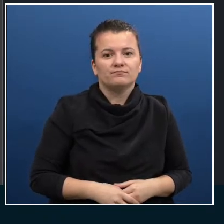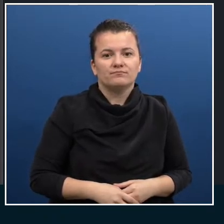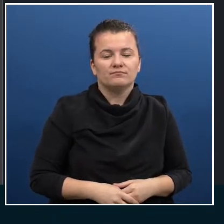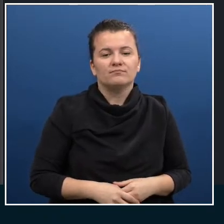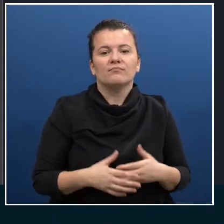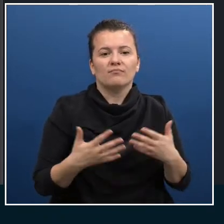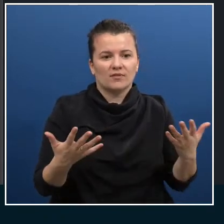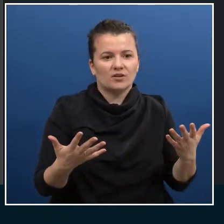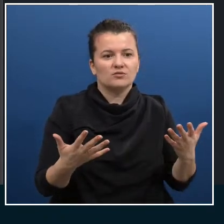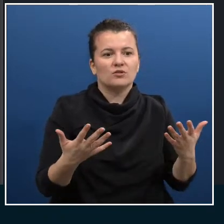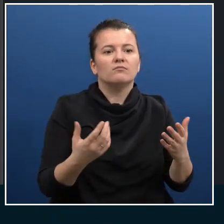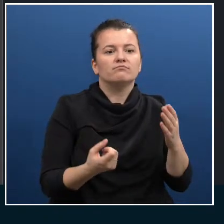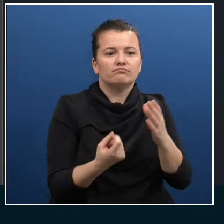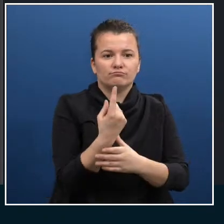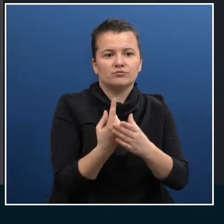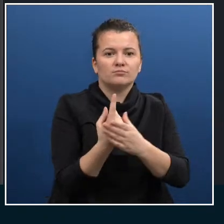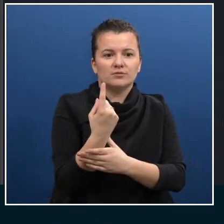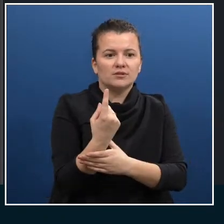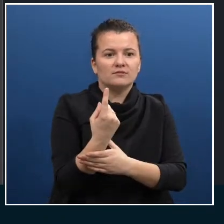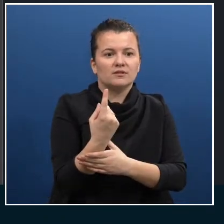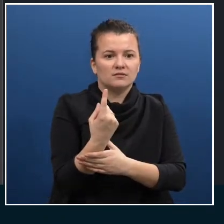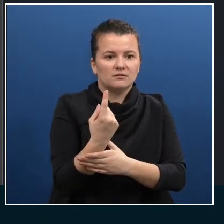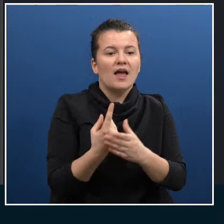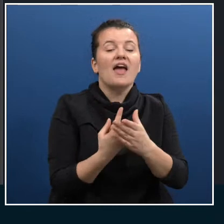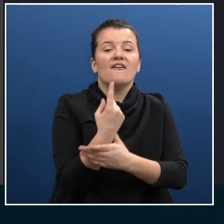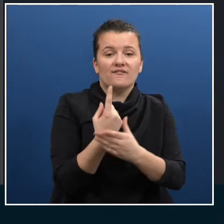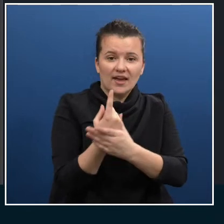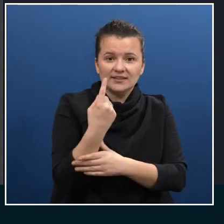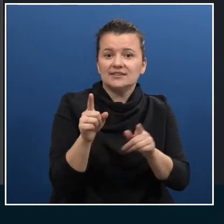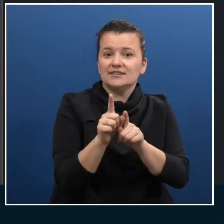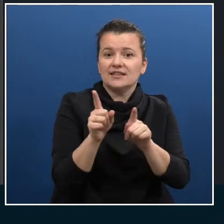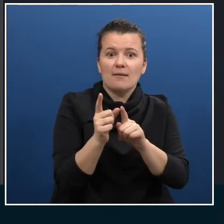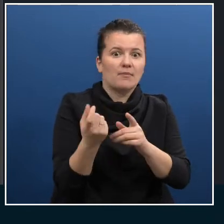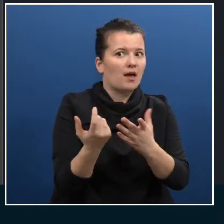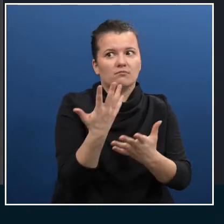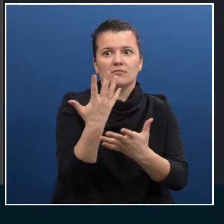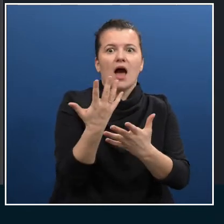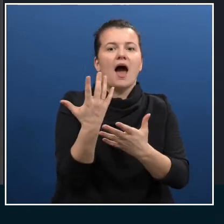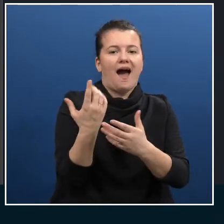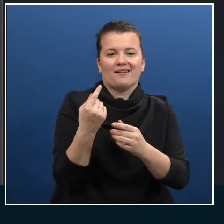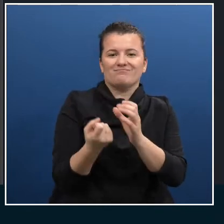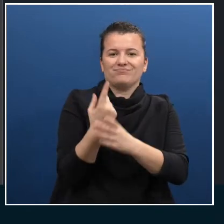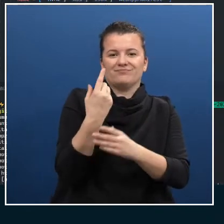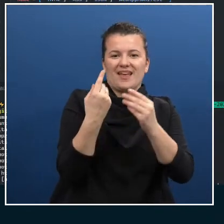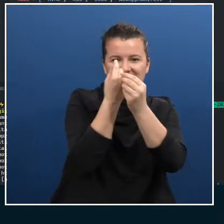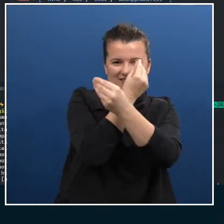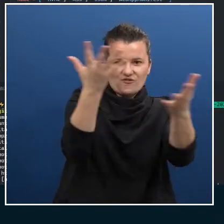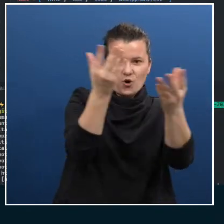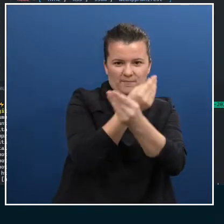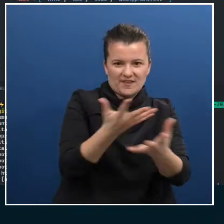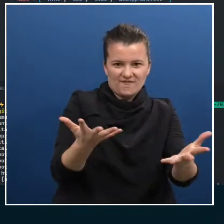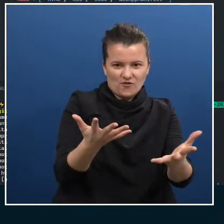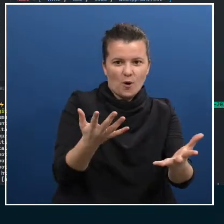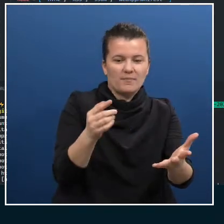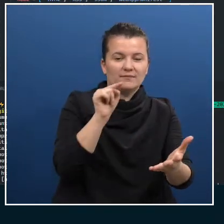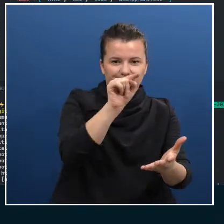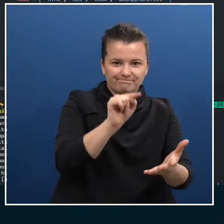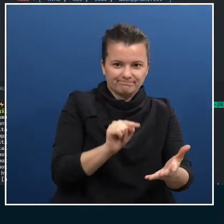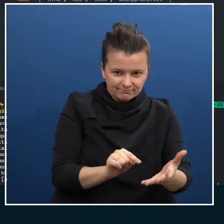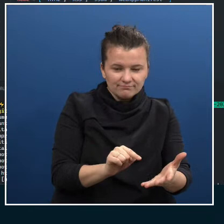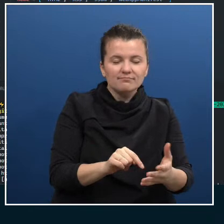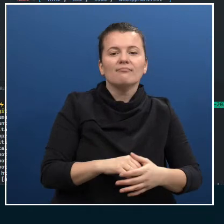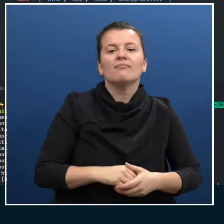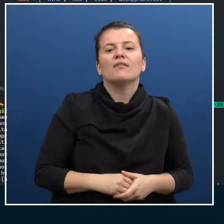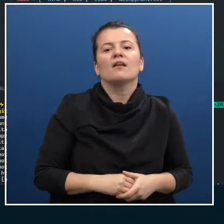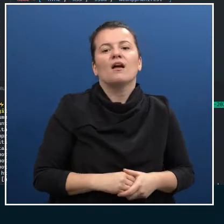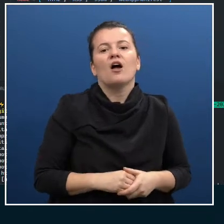did today put the Ignite on it. And when you look then in the, here